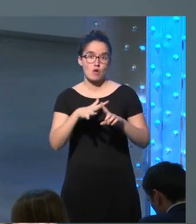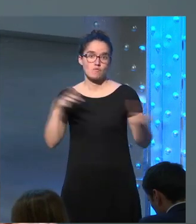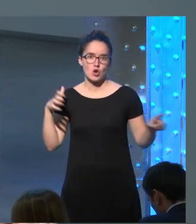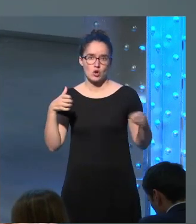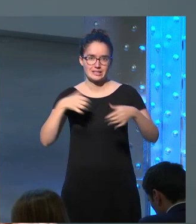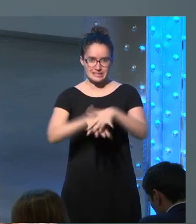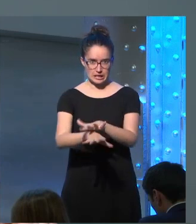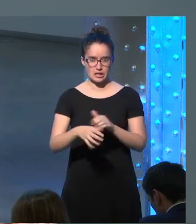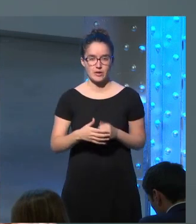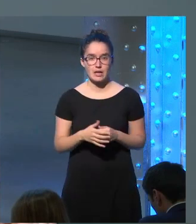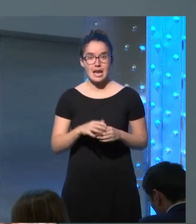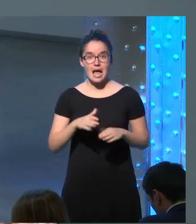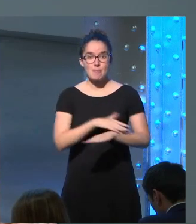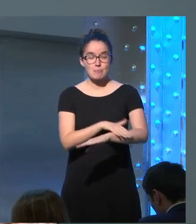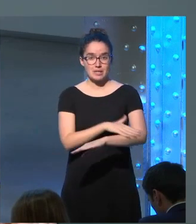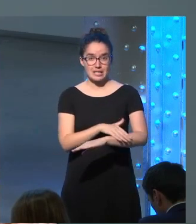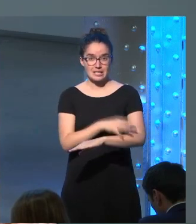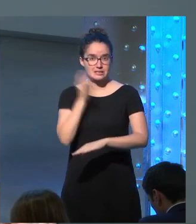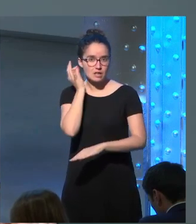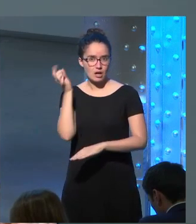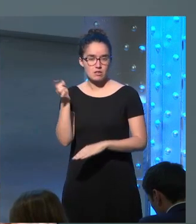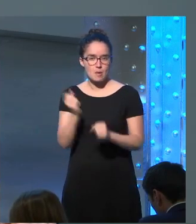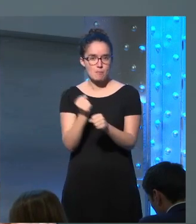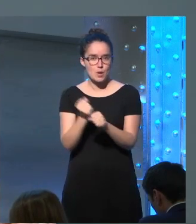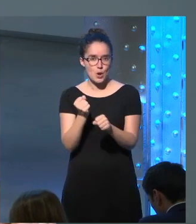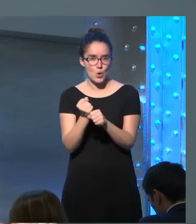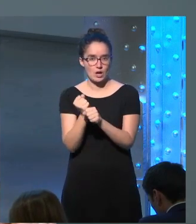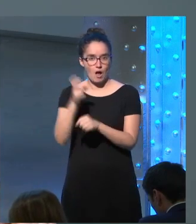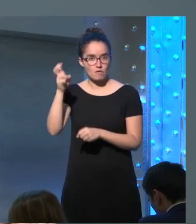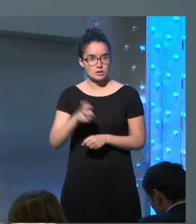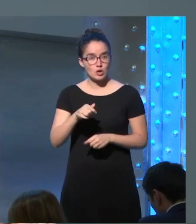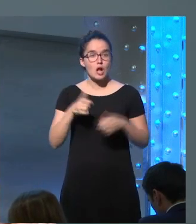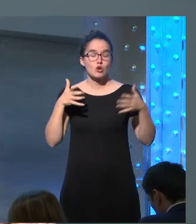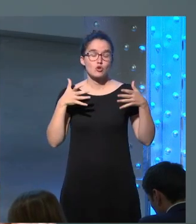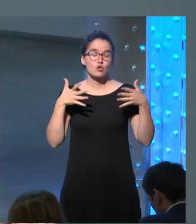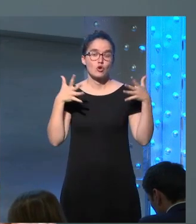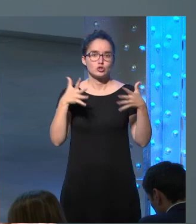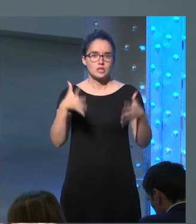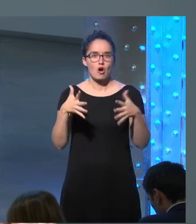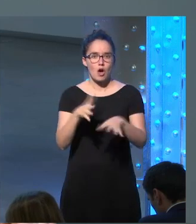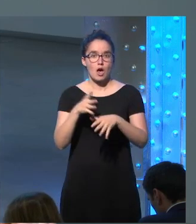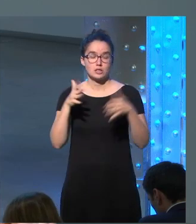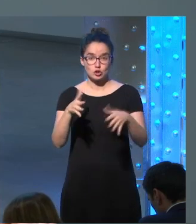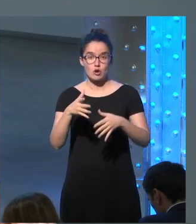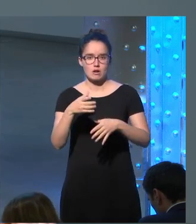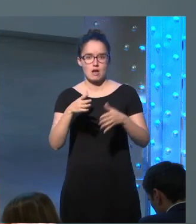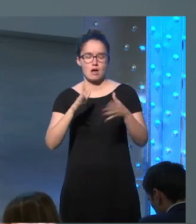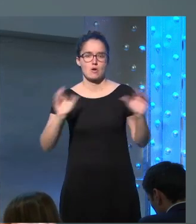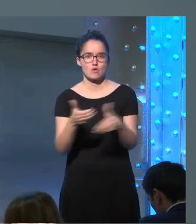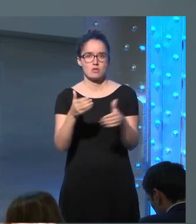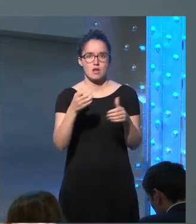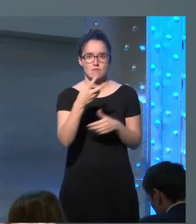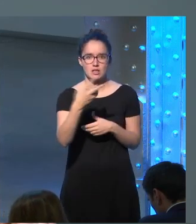thanks to this Inserta forum and for our networking. We were lucky enough to have the Minister